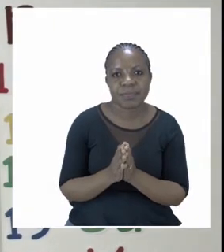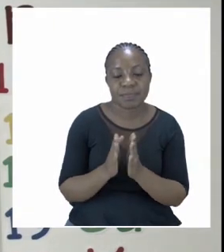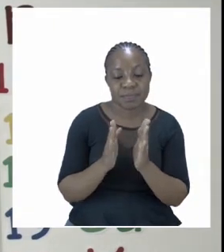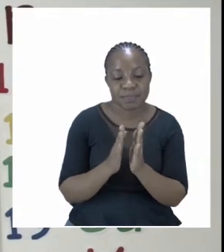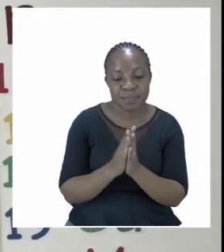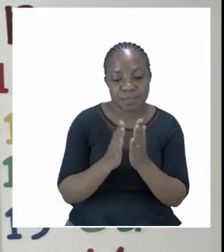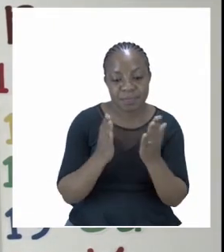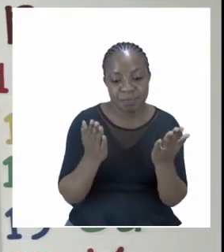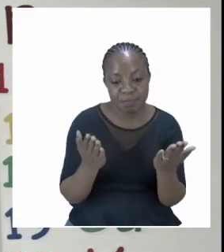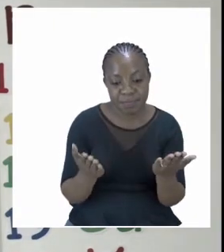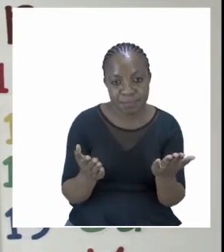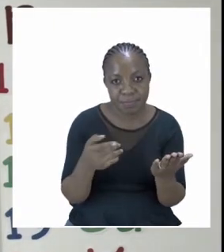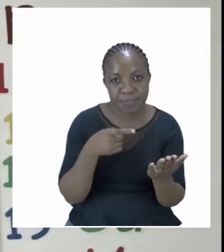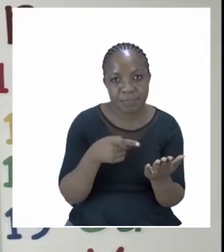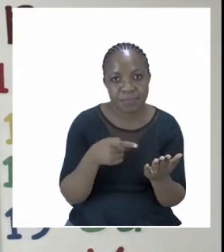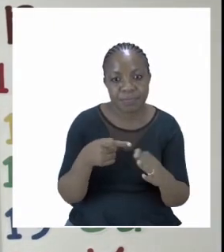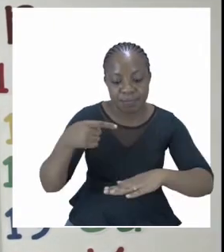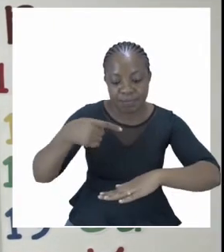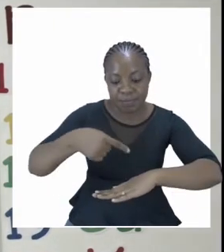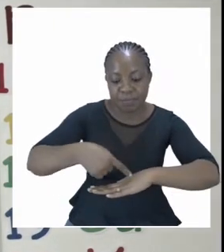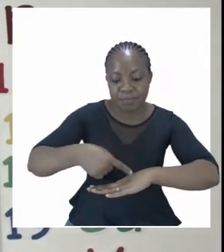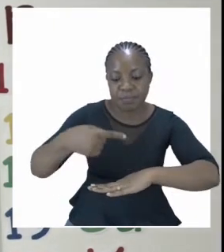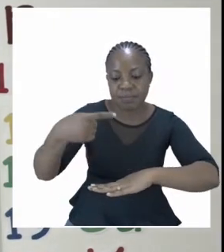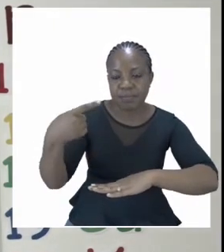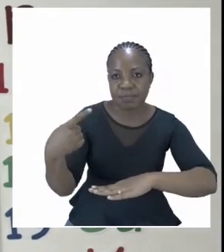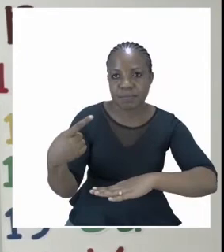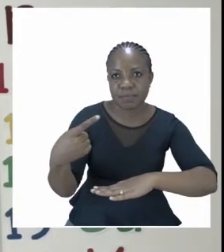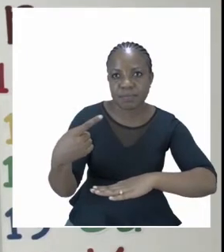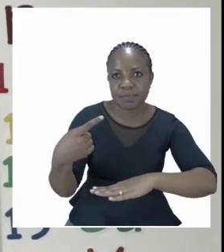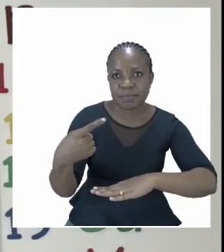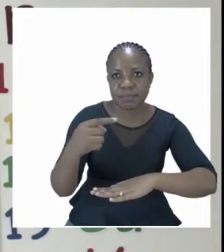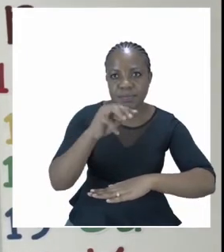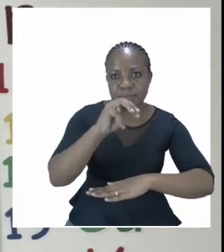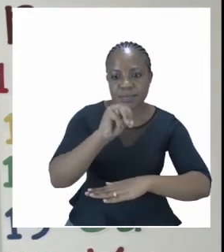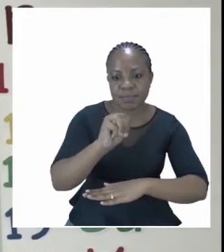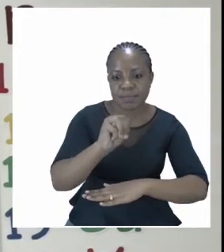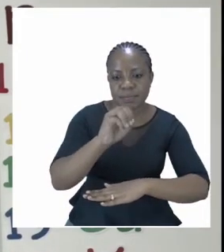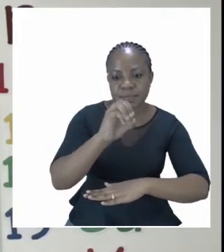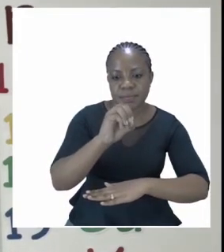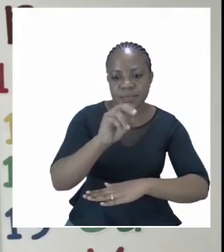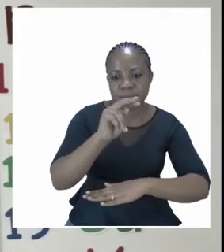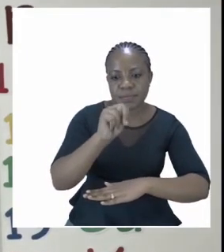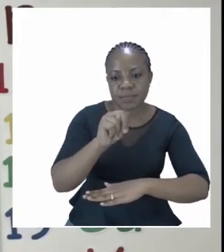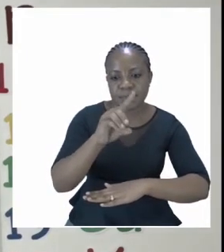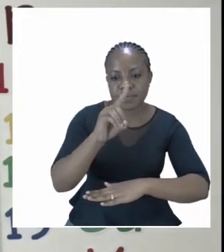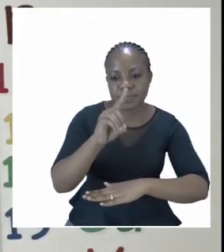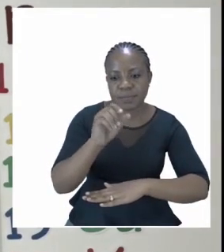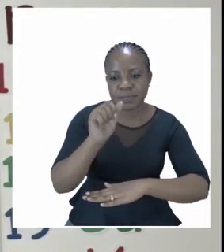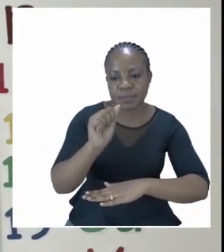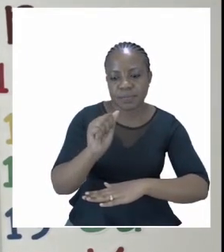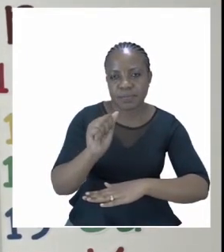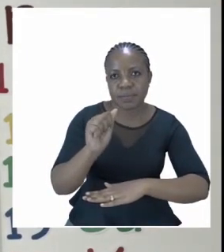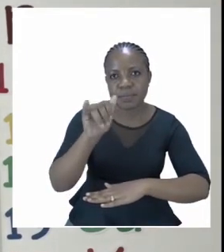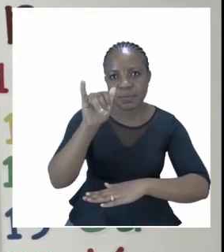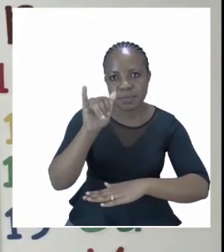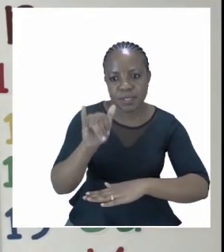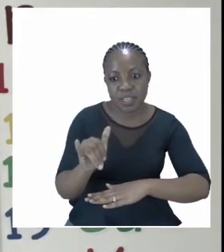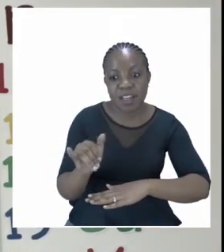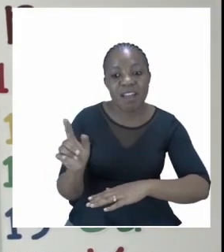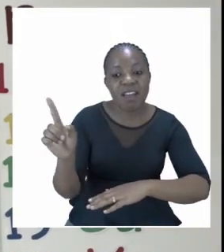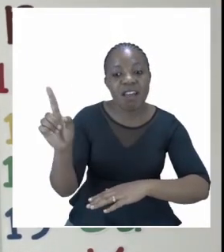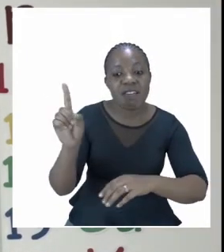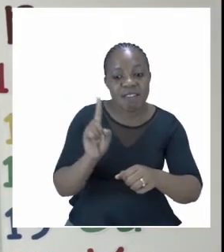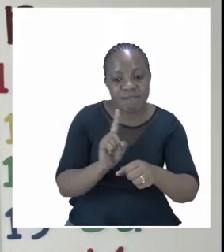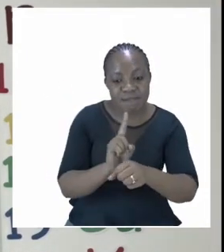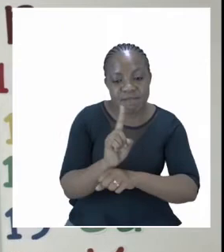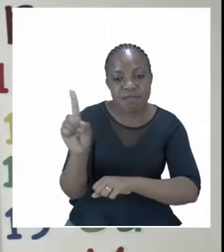which is Monday. Now, on Monday, that's the first day of school as well. So we get up